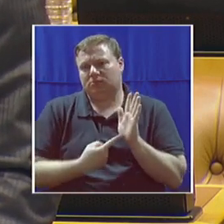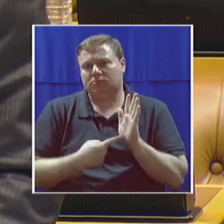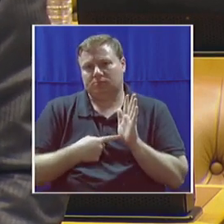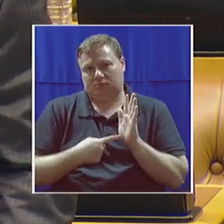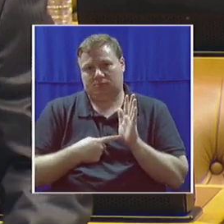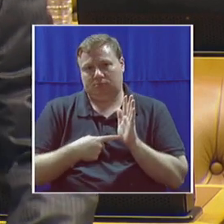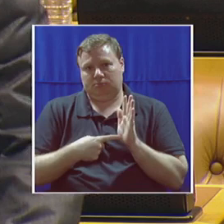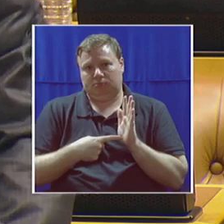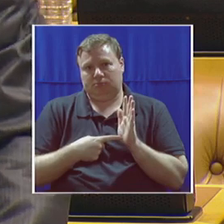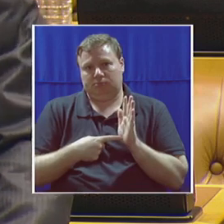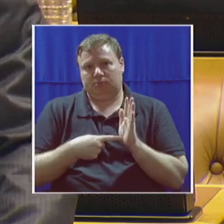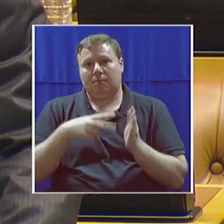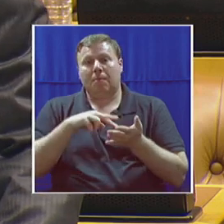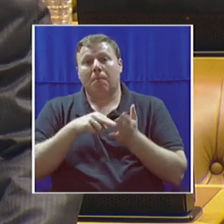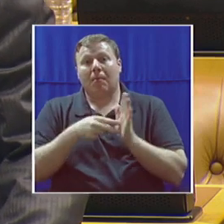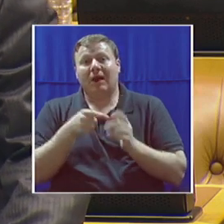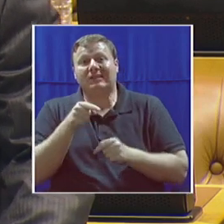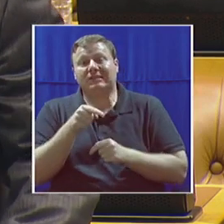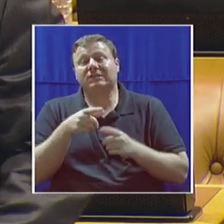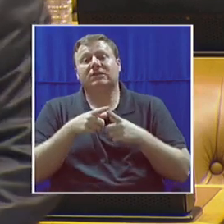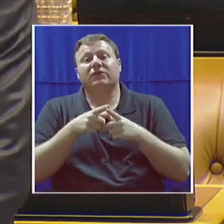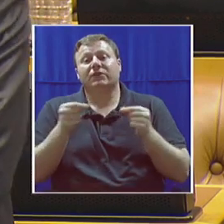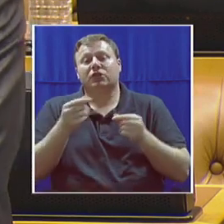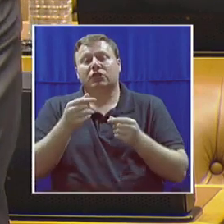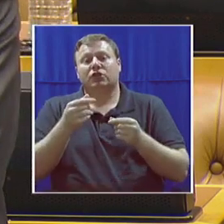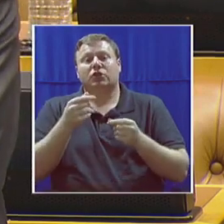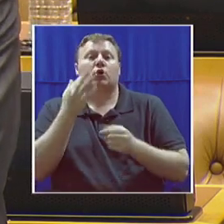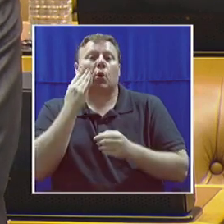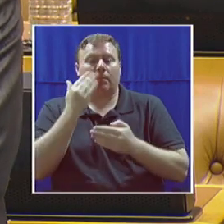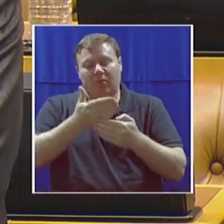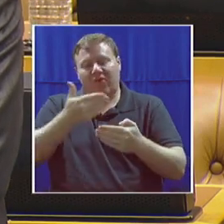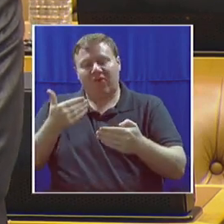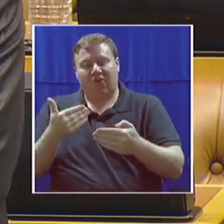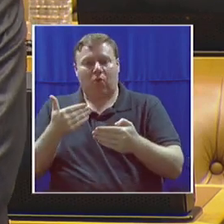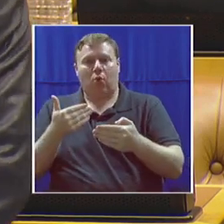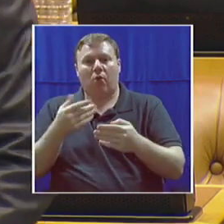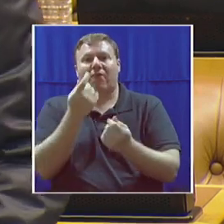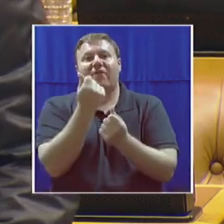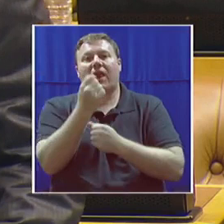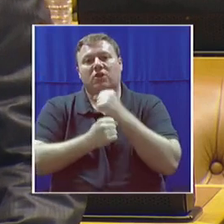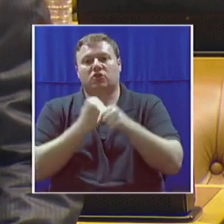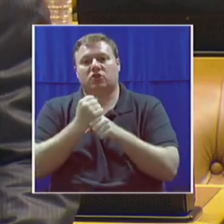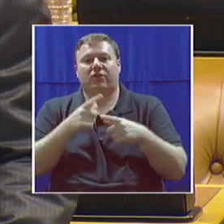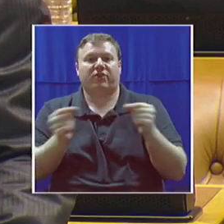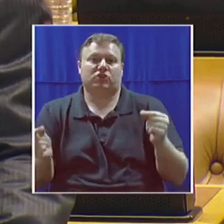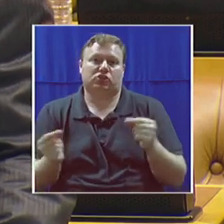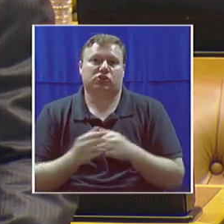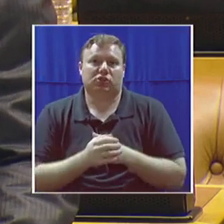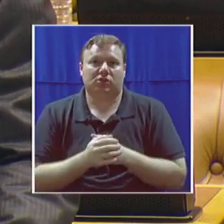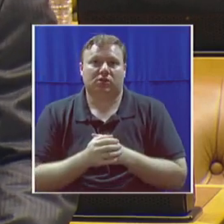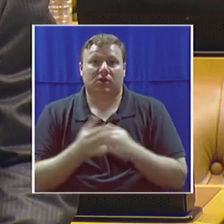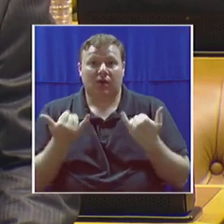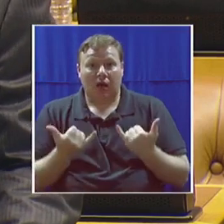completed before the end of the financial year we are at a stage where we're